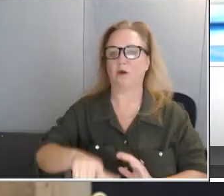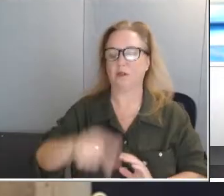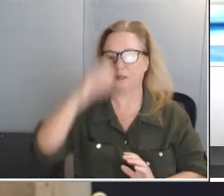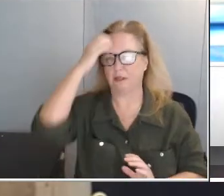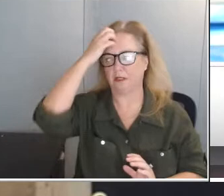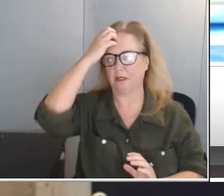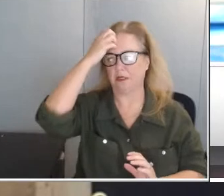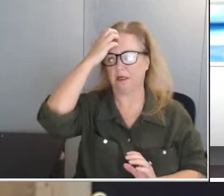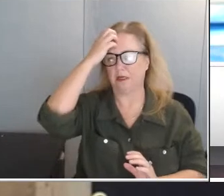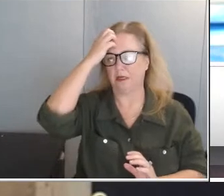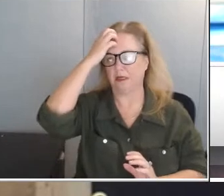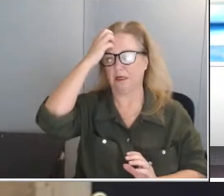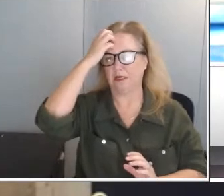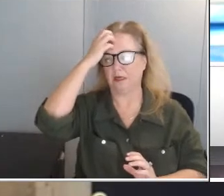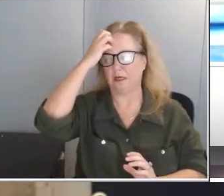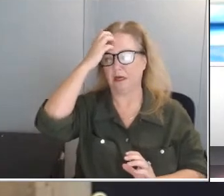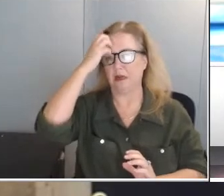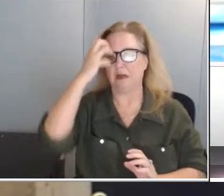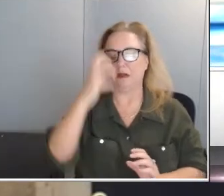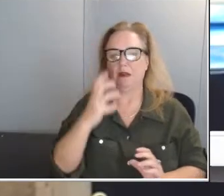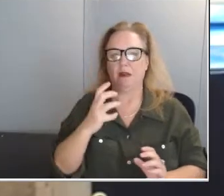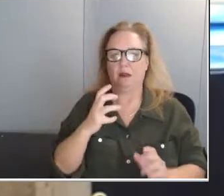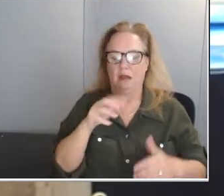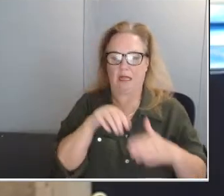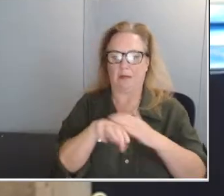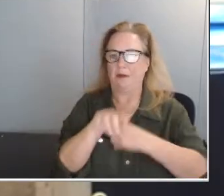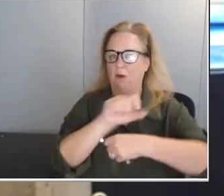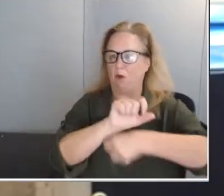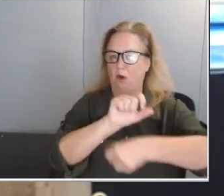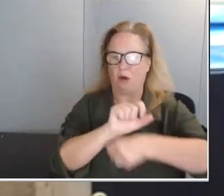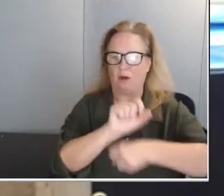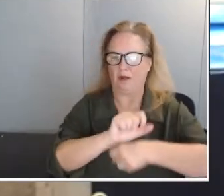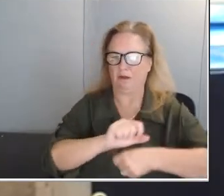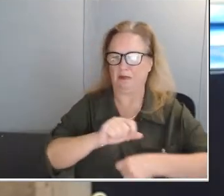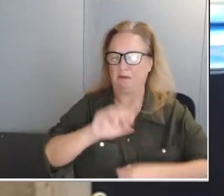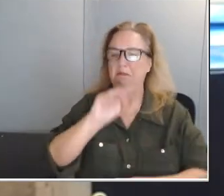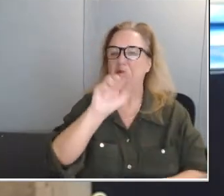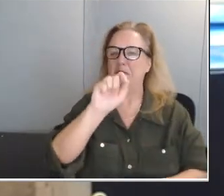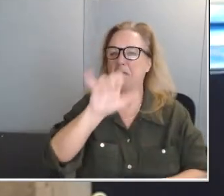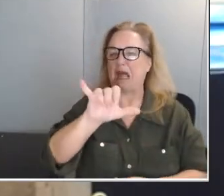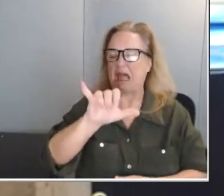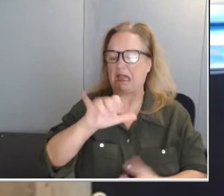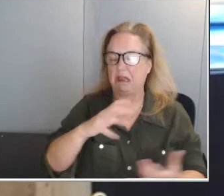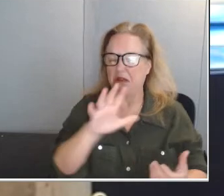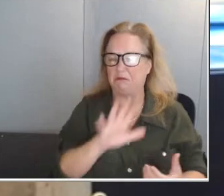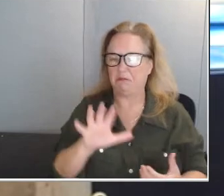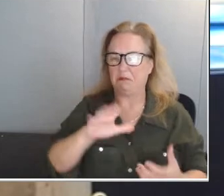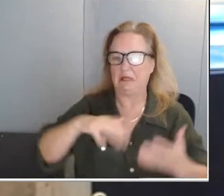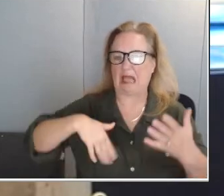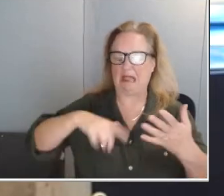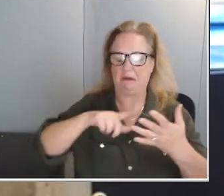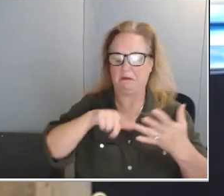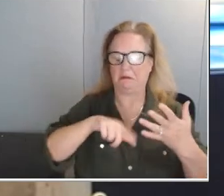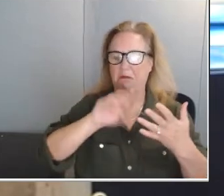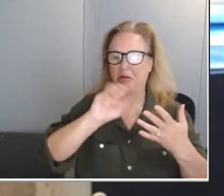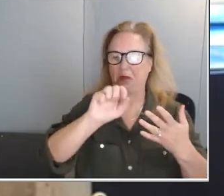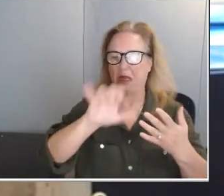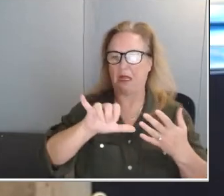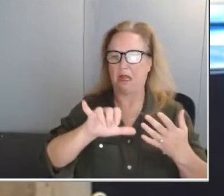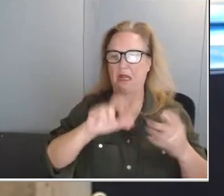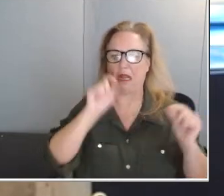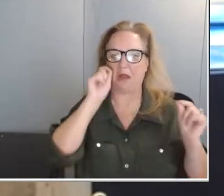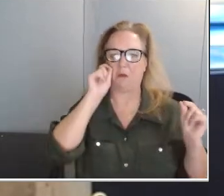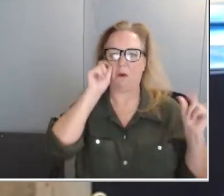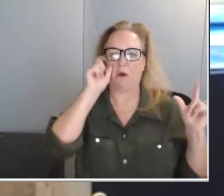and from the outset, so I came into work, it was late May, and I woke